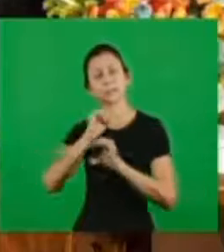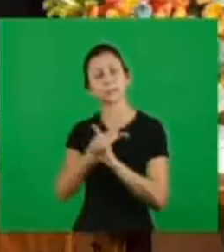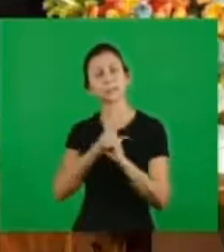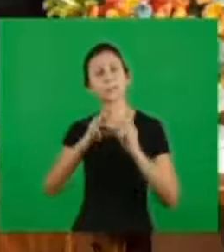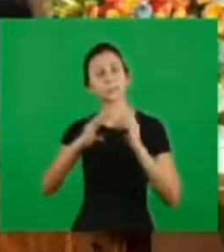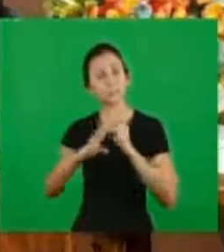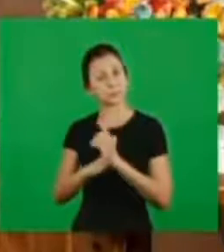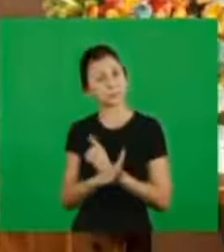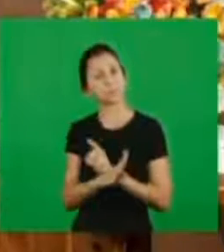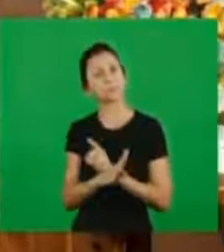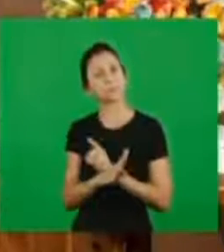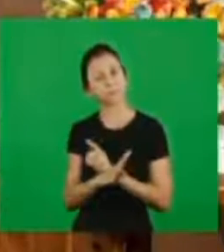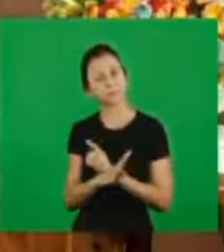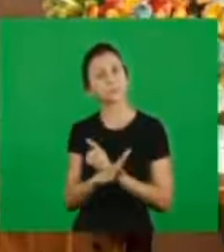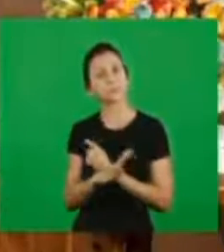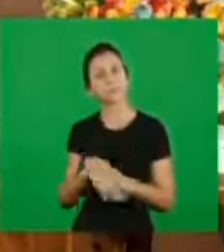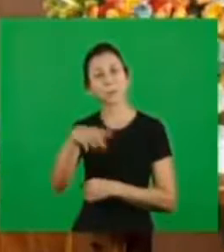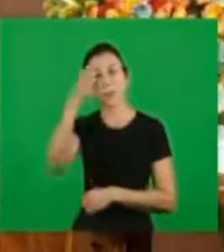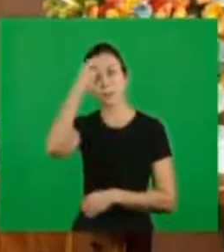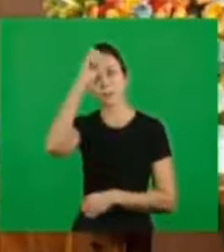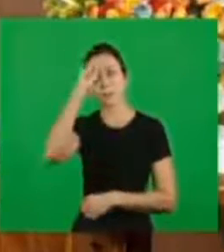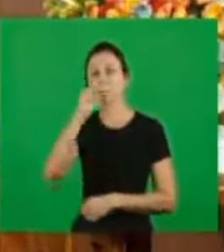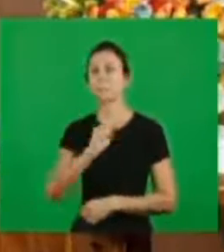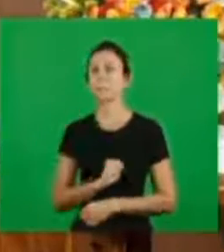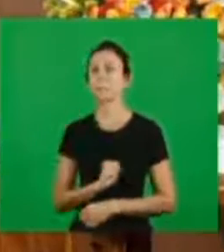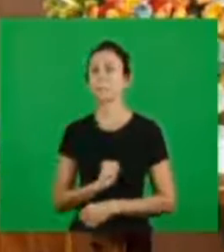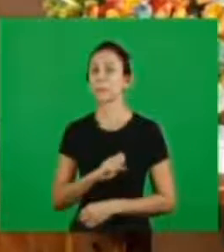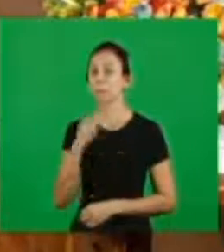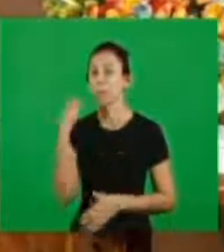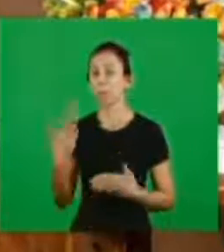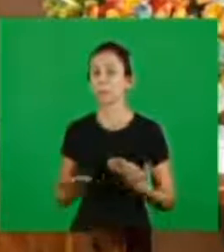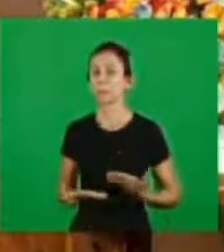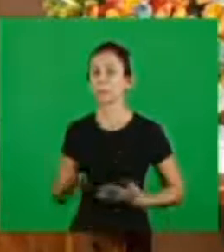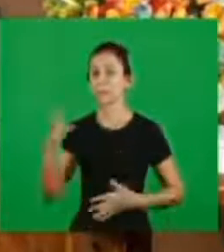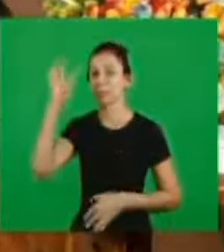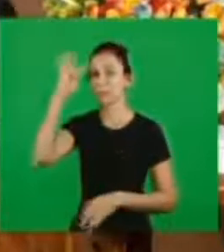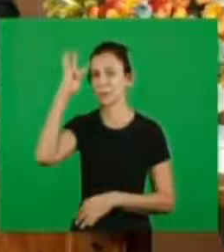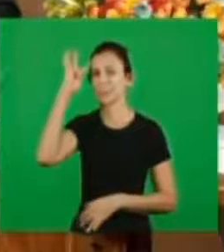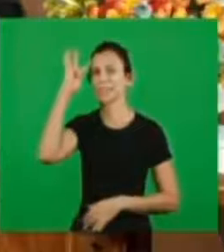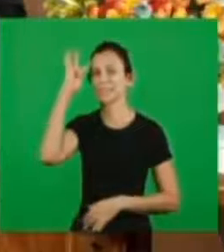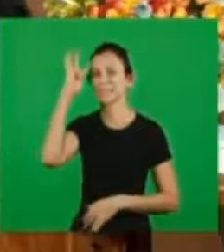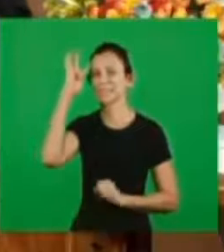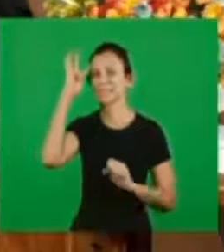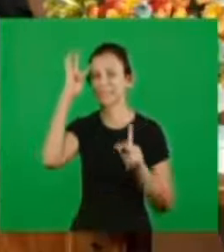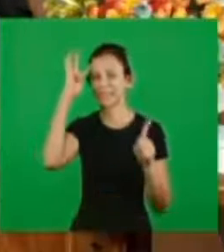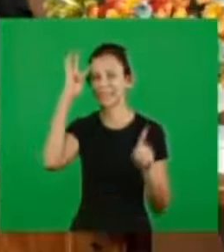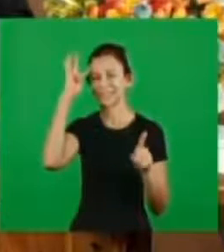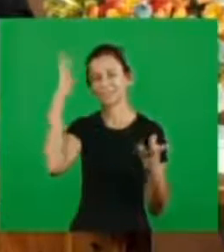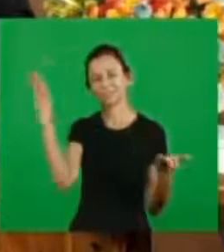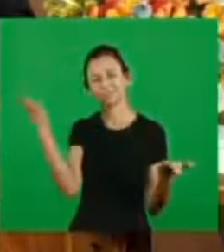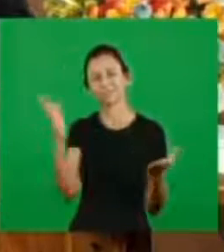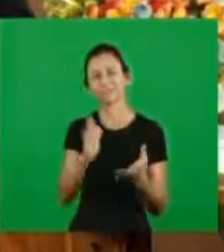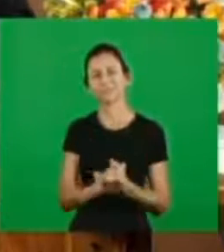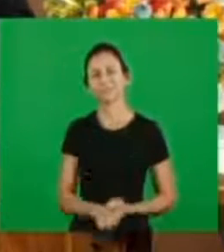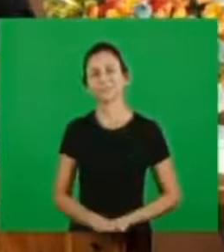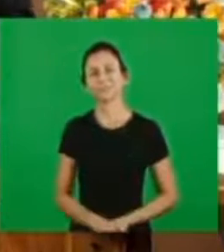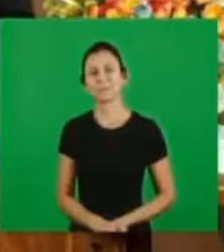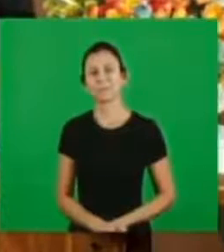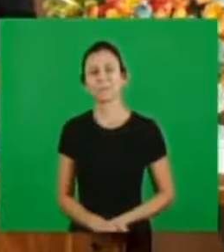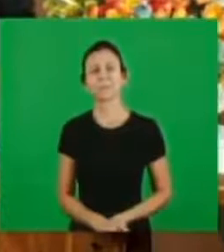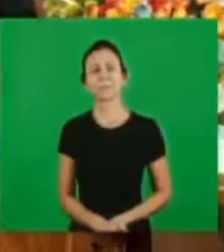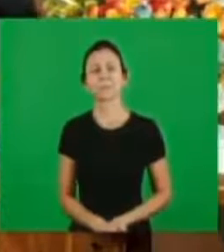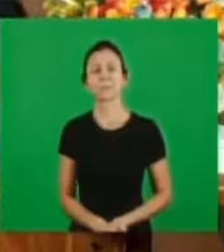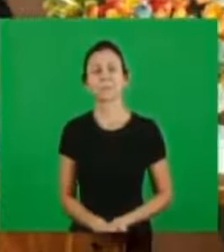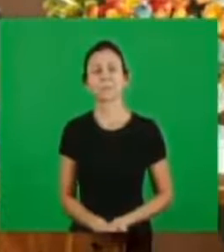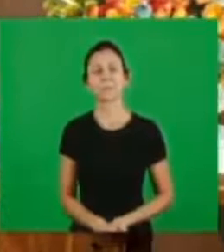thought and was given on Sunday school. They will learn with these women on Wednesday. So this is the word, a final